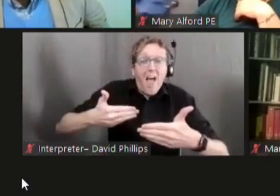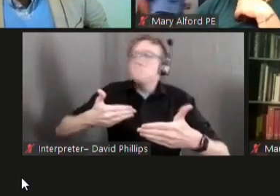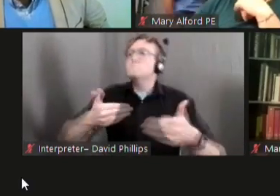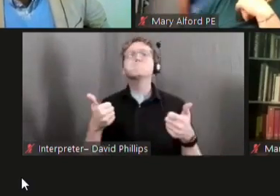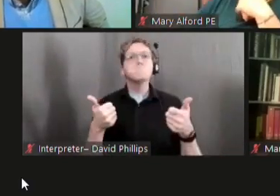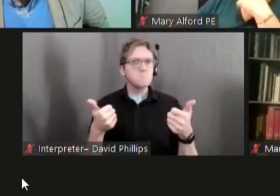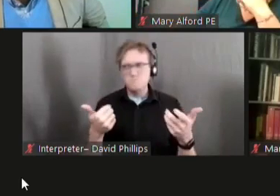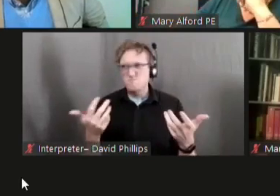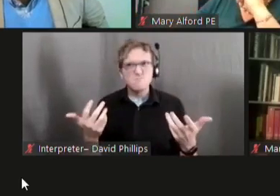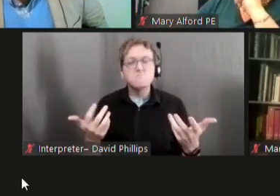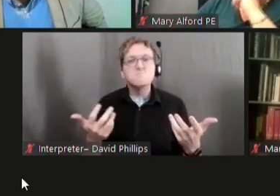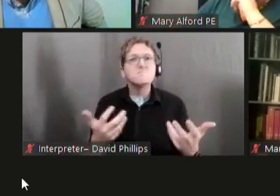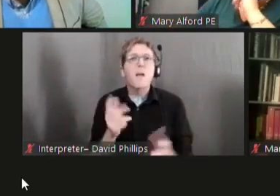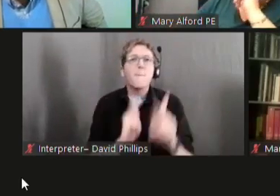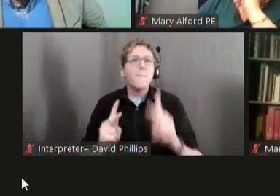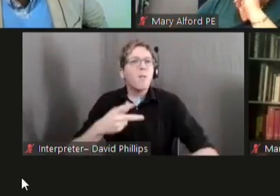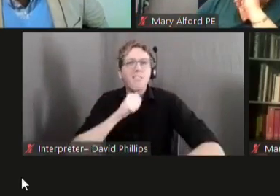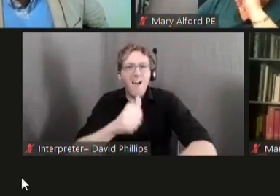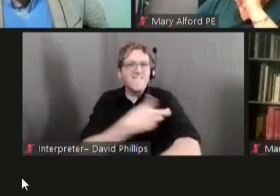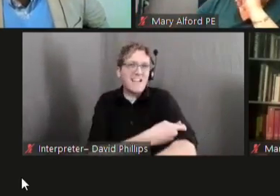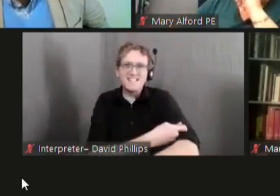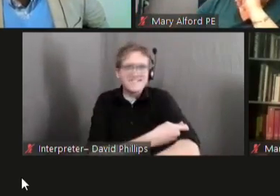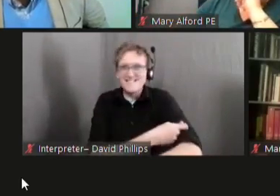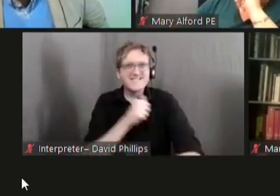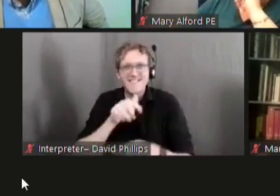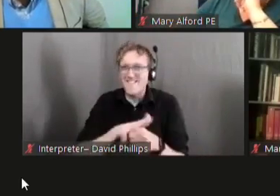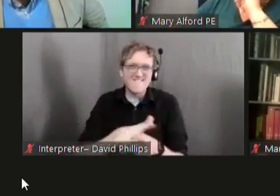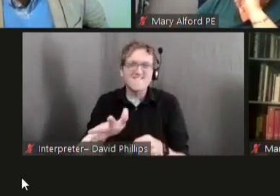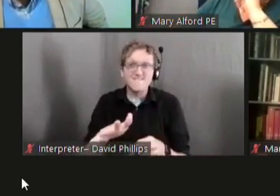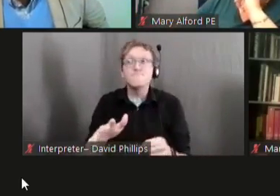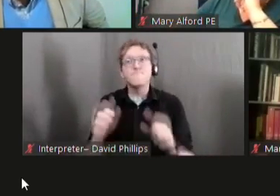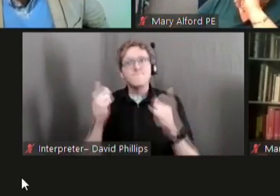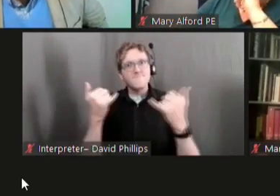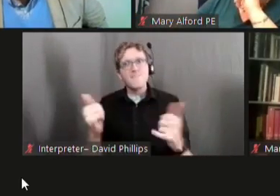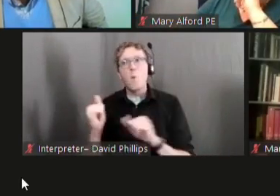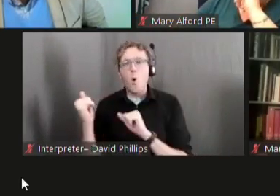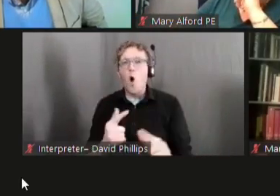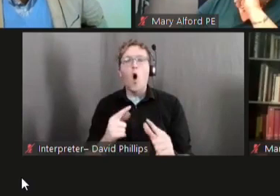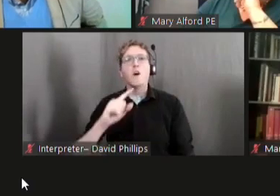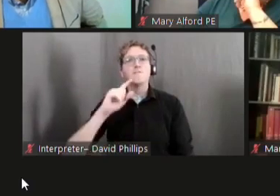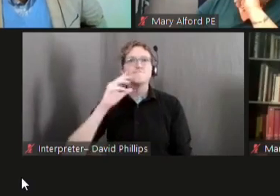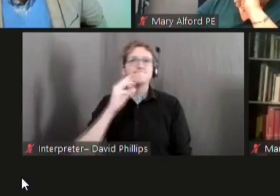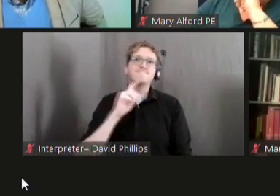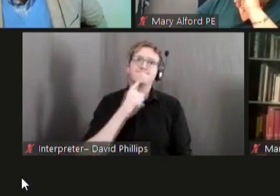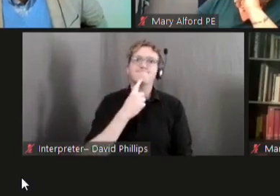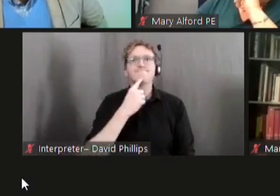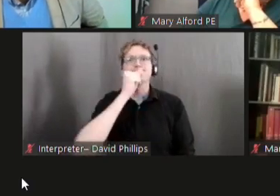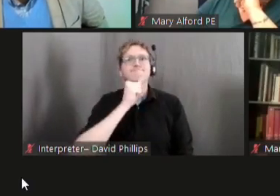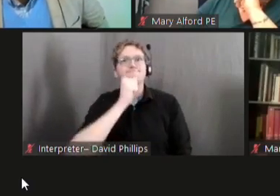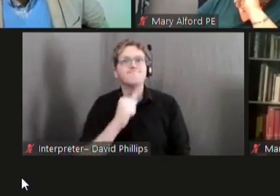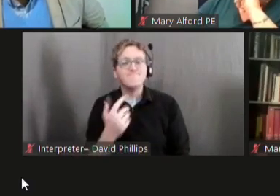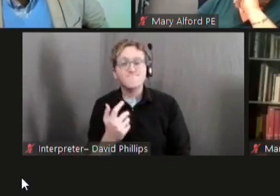vaccinated that we needed to. And again, we all pay the consequences for that. Again, we are in this together, and we as Americans are